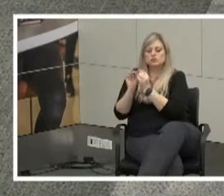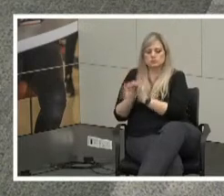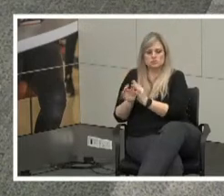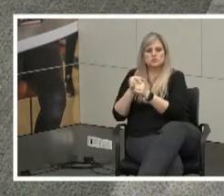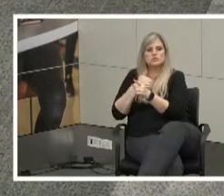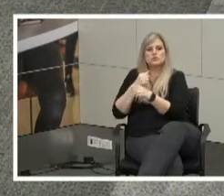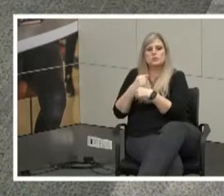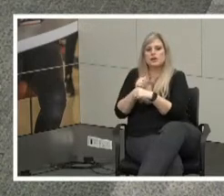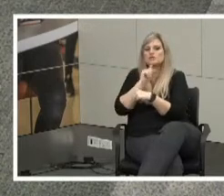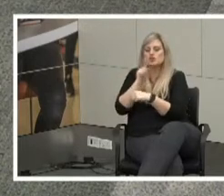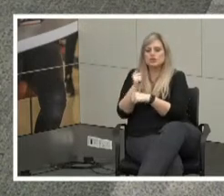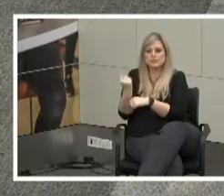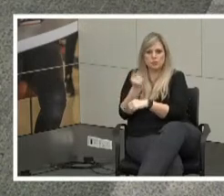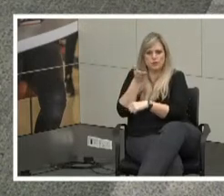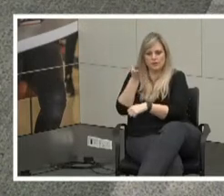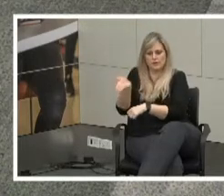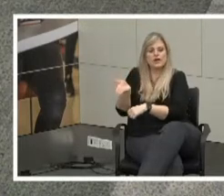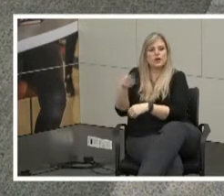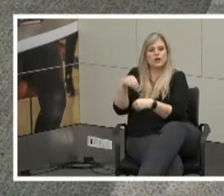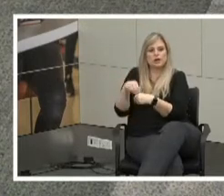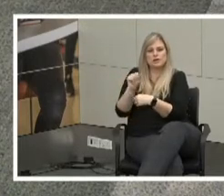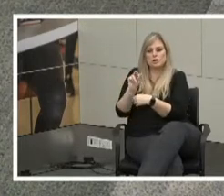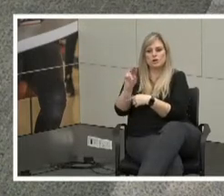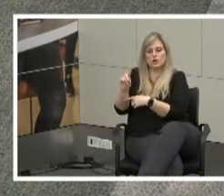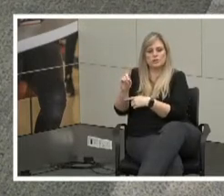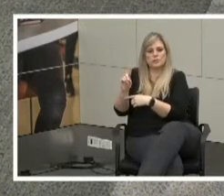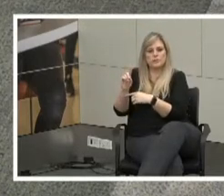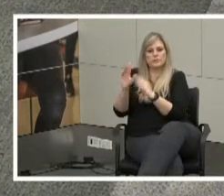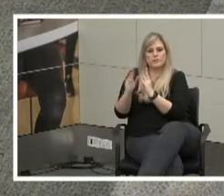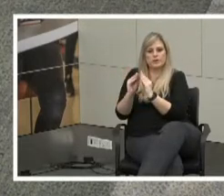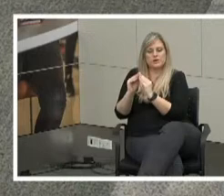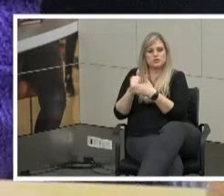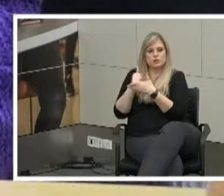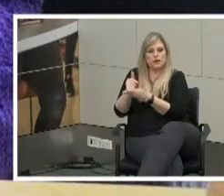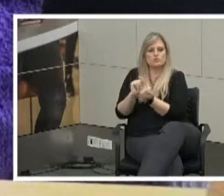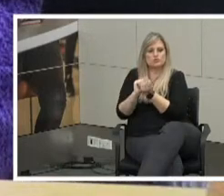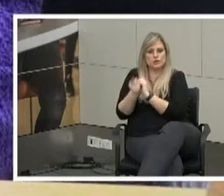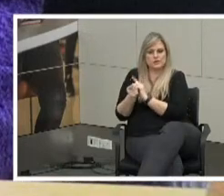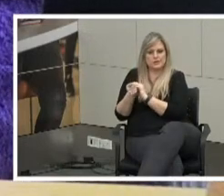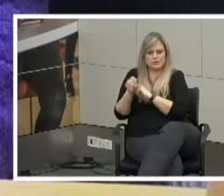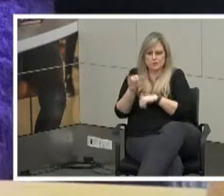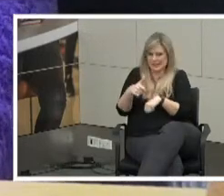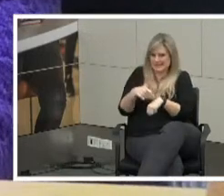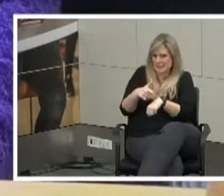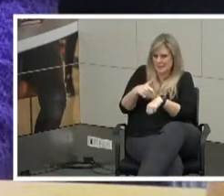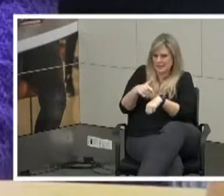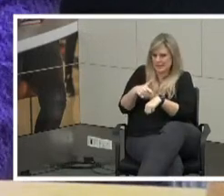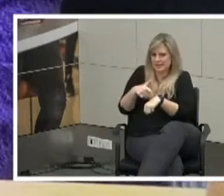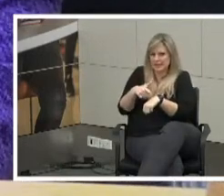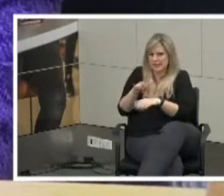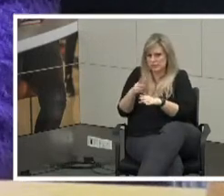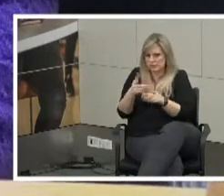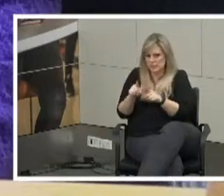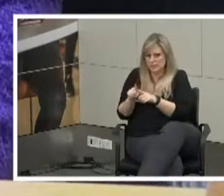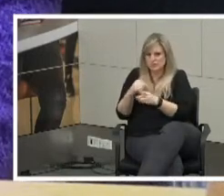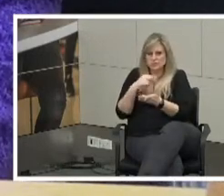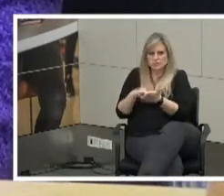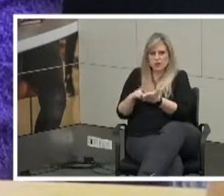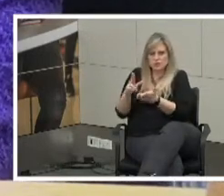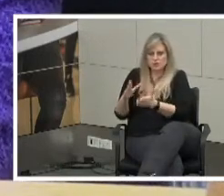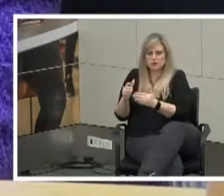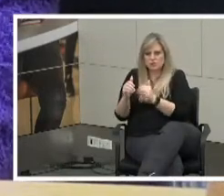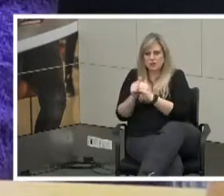someone in the Ard meetings to um help translate is that timely I know when you contract out sometimes for